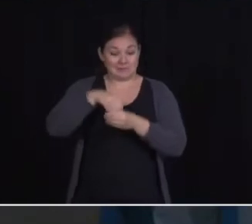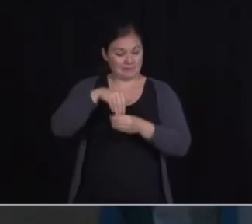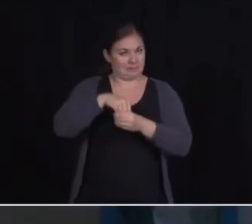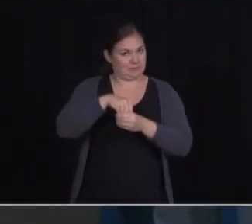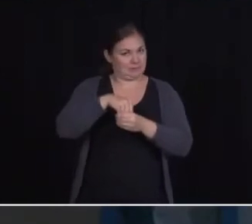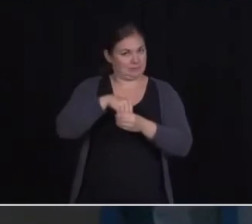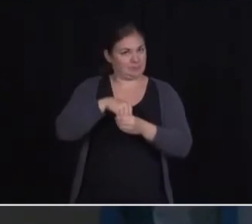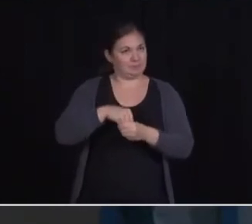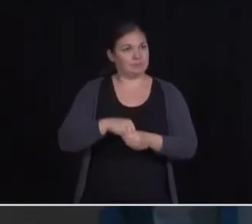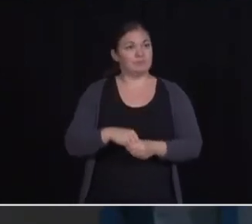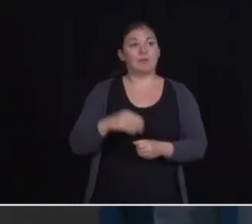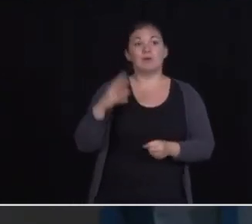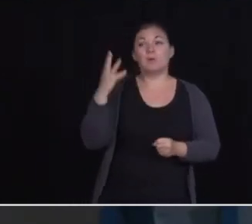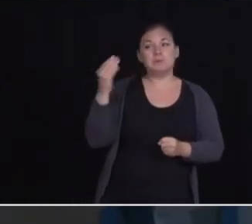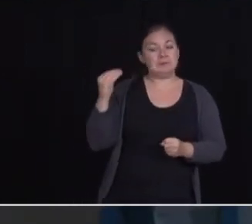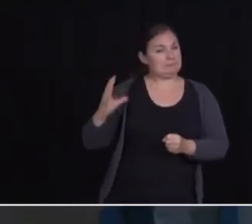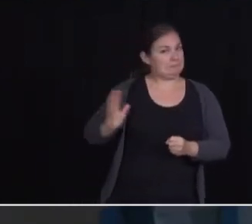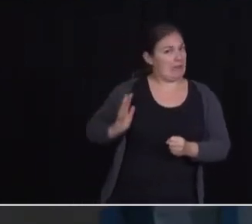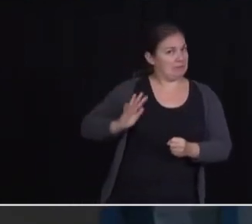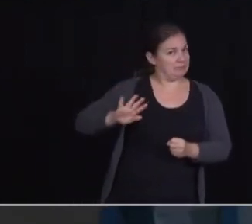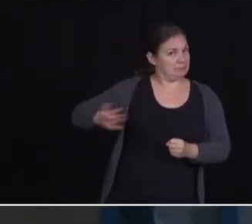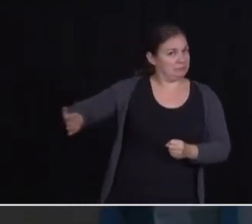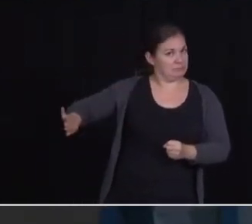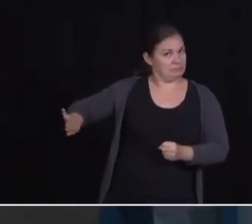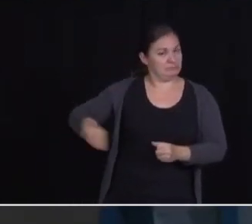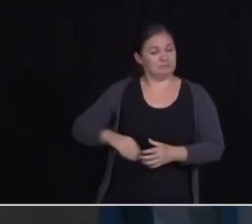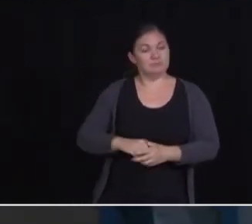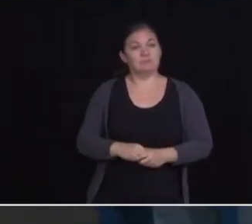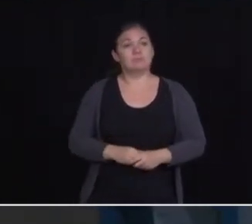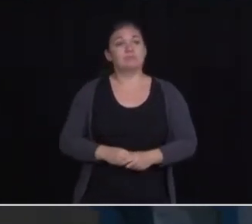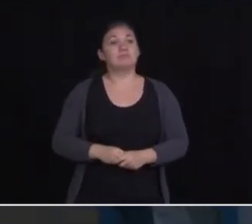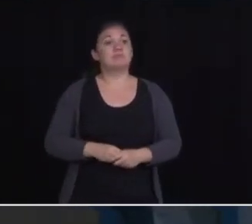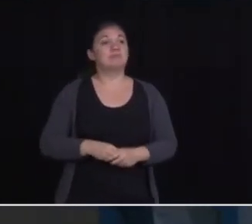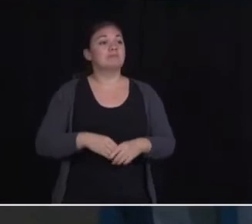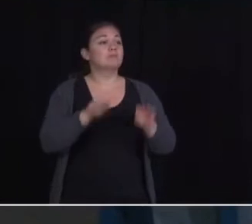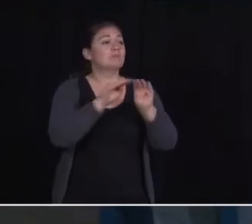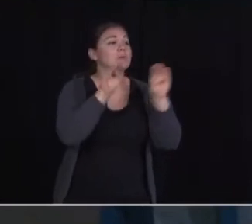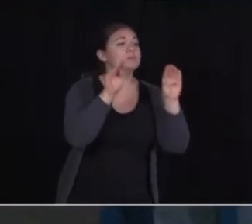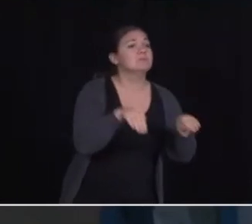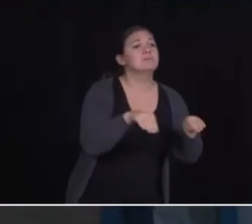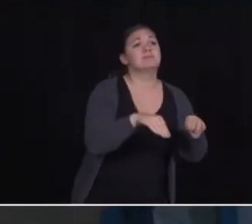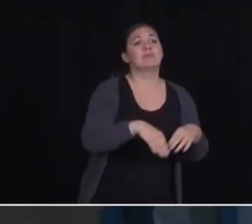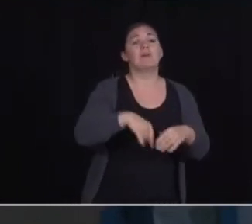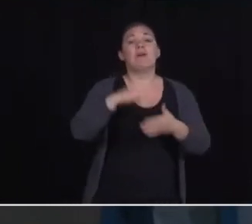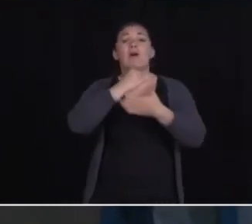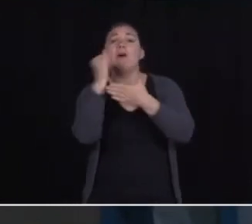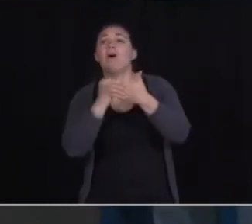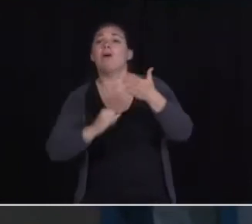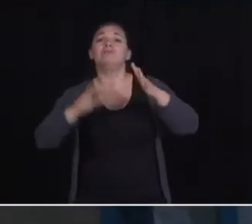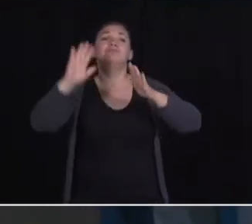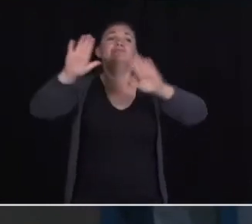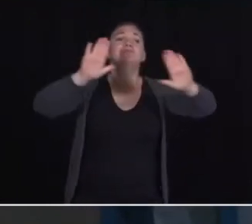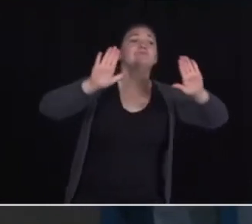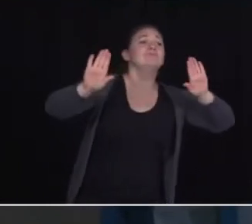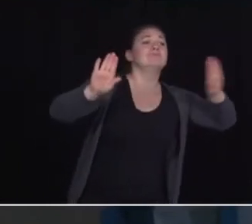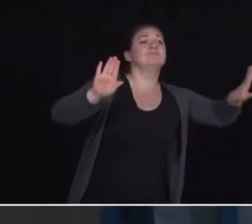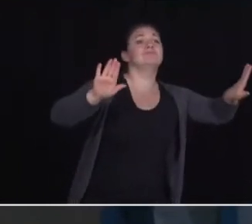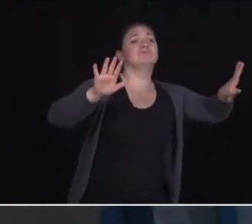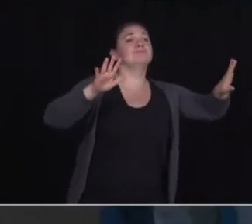Cinemas, theaters, casinos, racing establishments, museums, galleries, and attractions will all be closed in